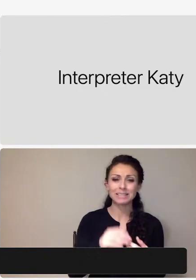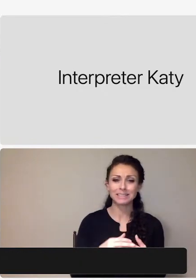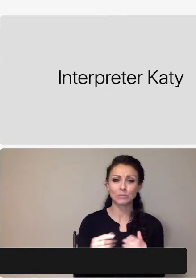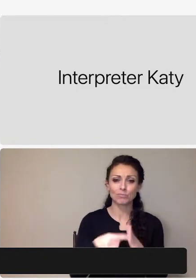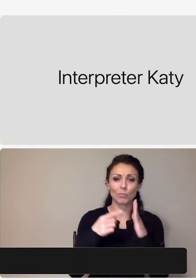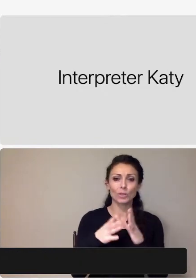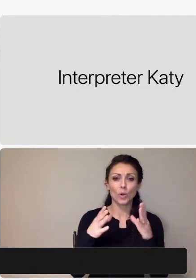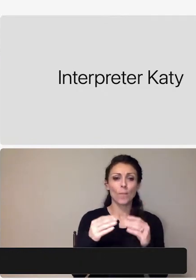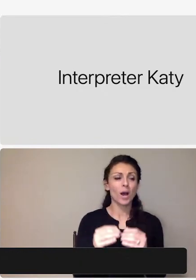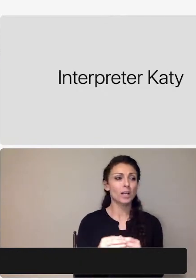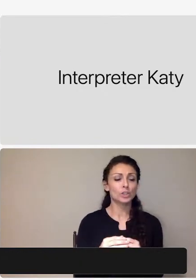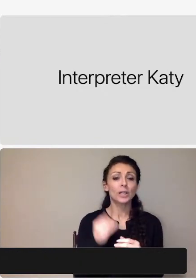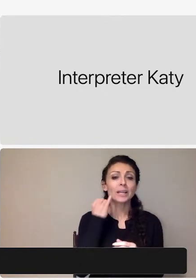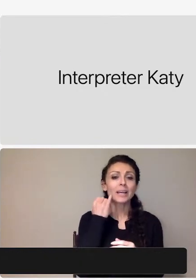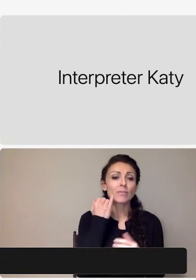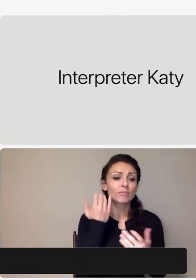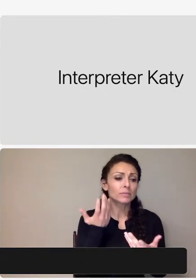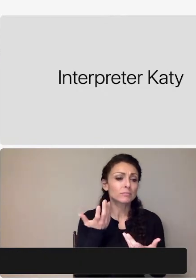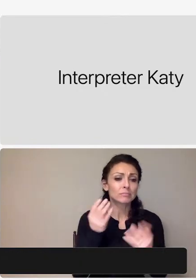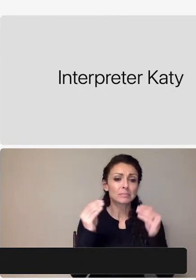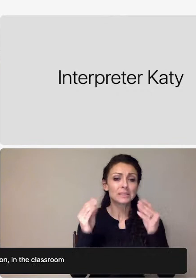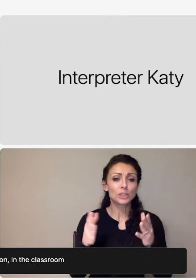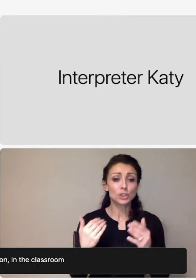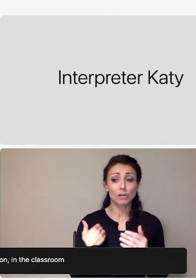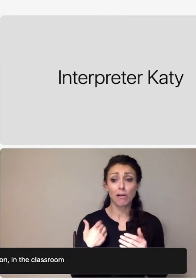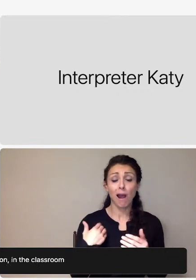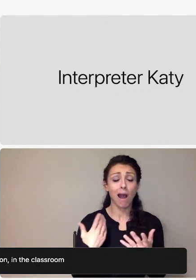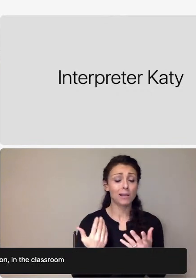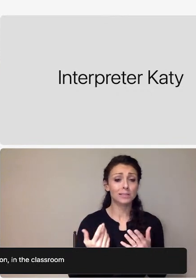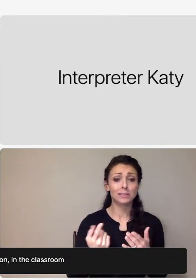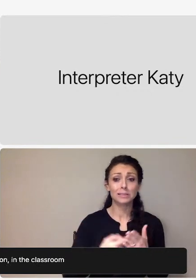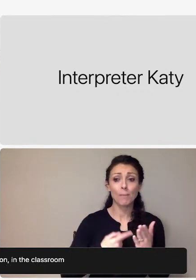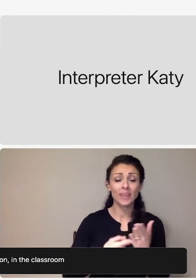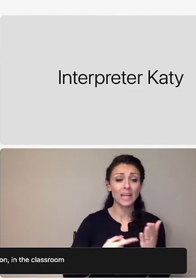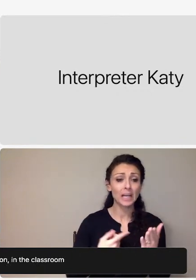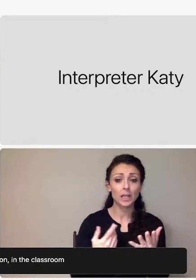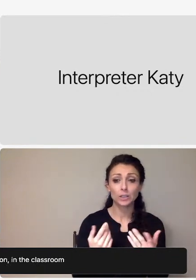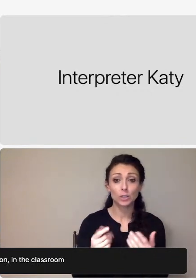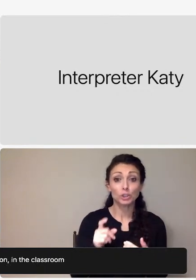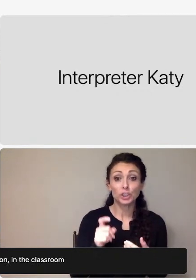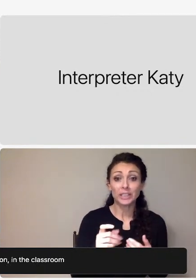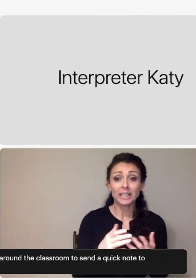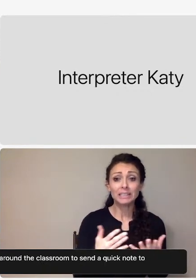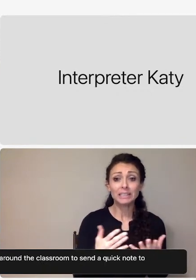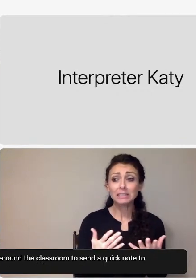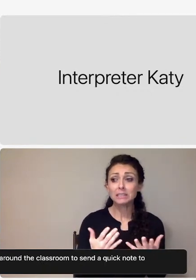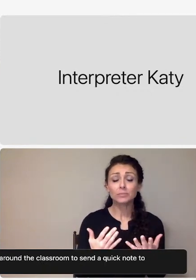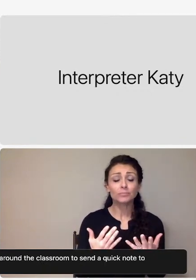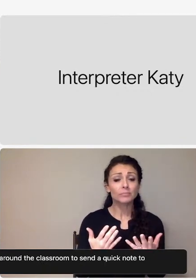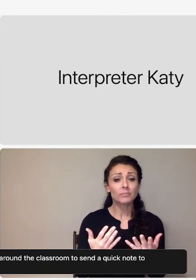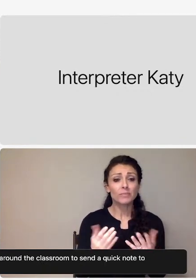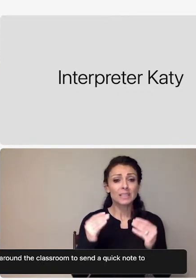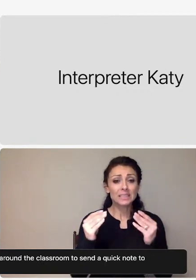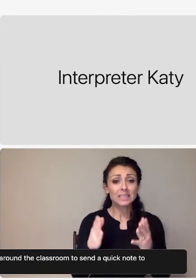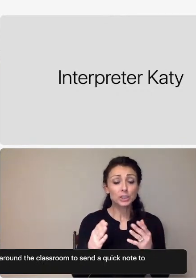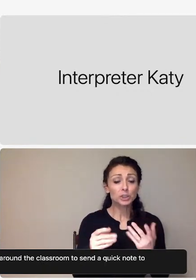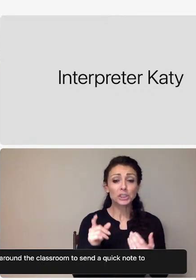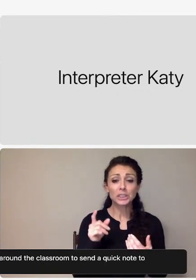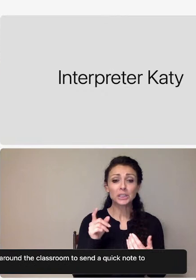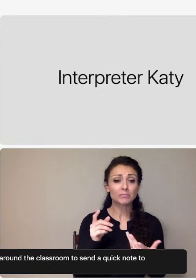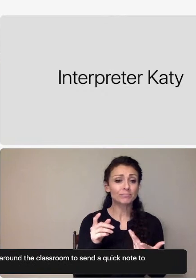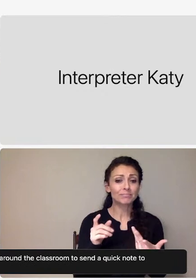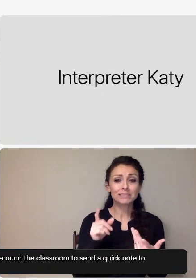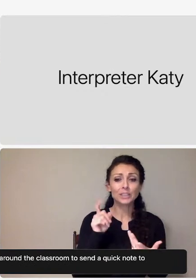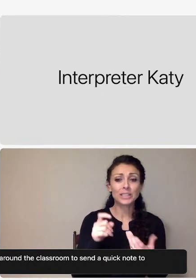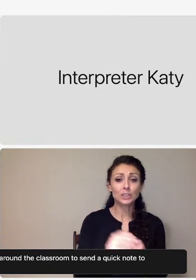teacher has something wrong in the classroom to send a quick note to somebody at school who take it seriously it's like fix this door or fix